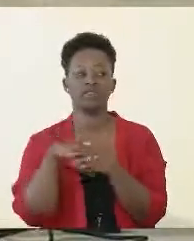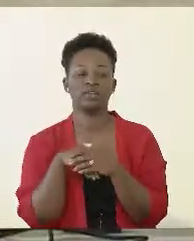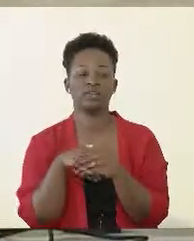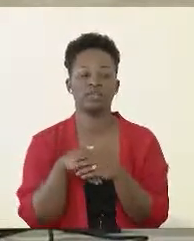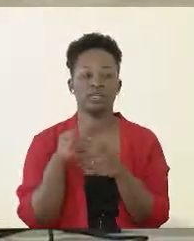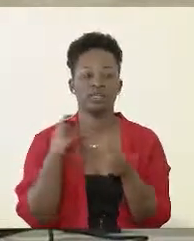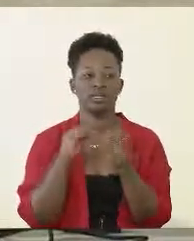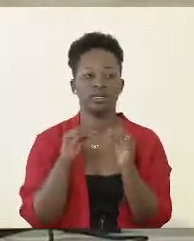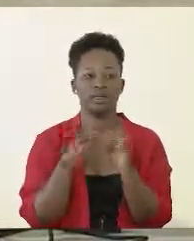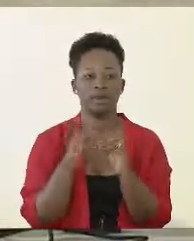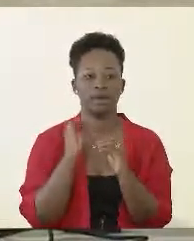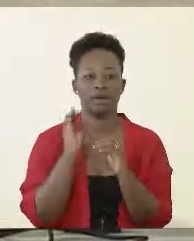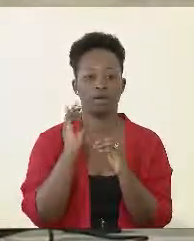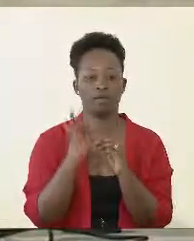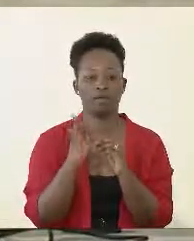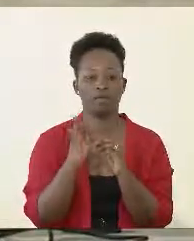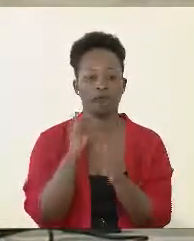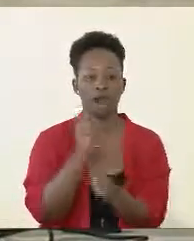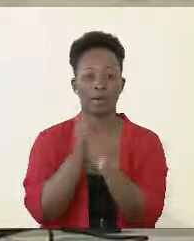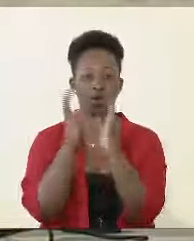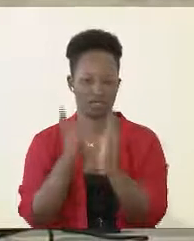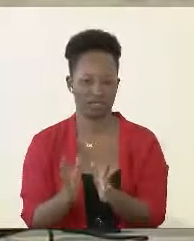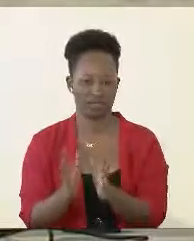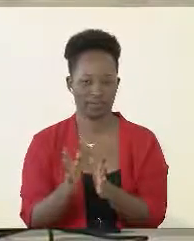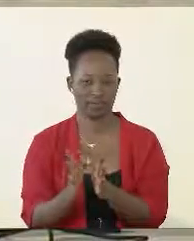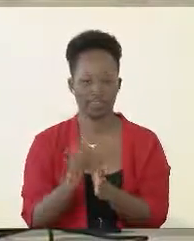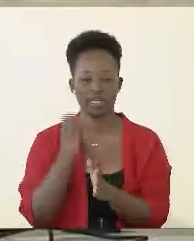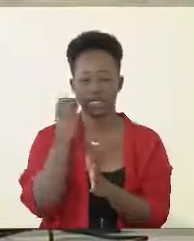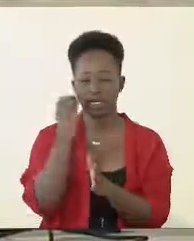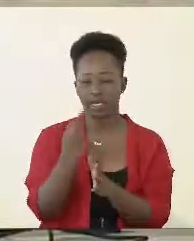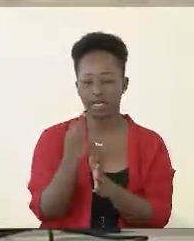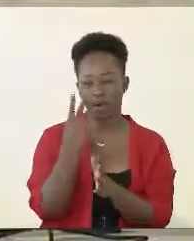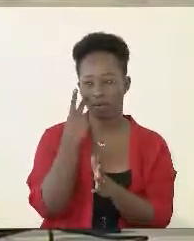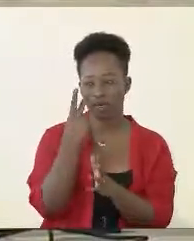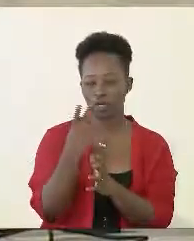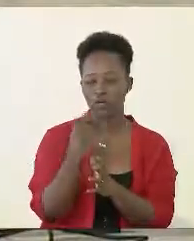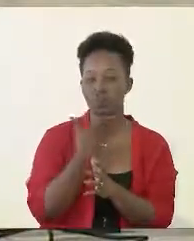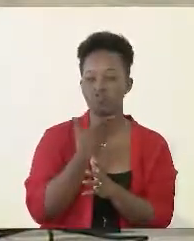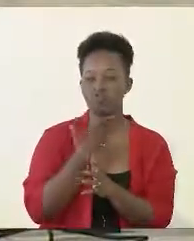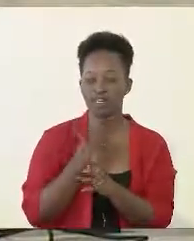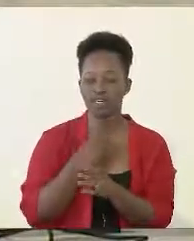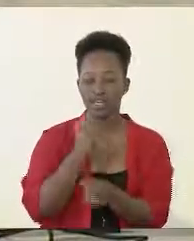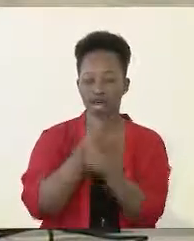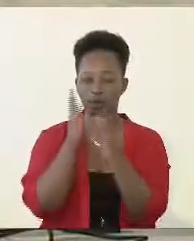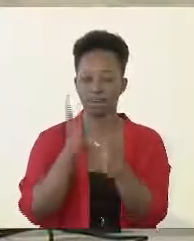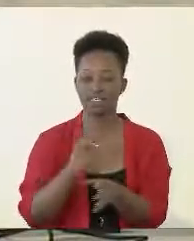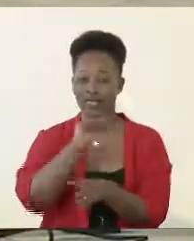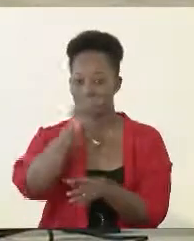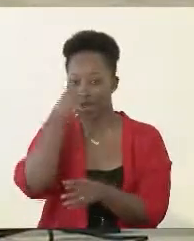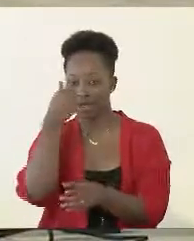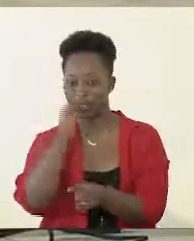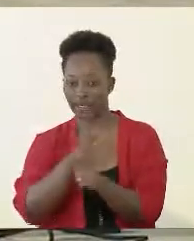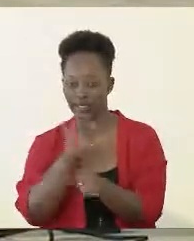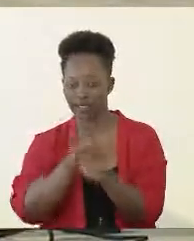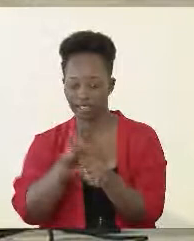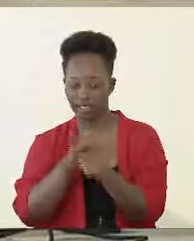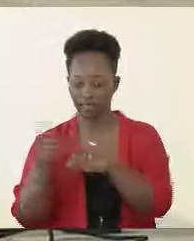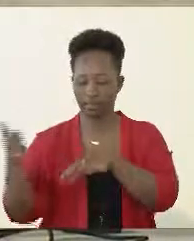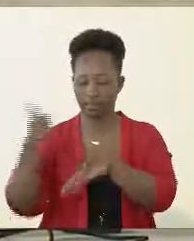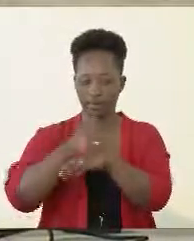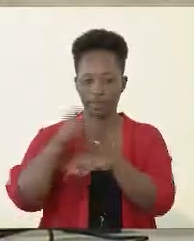the number of workers employed. When you find out that you need more workers to be employed in your business, in